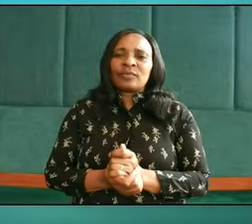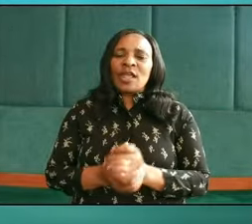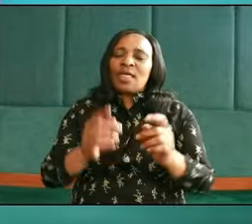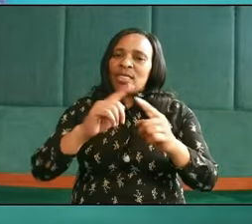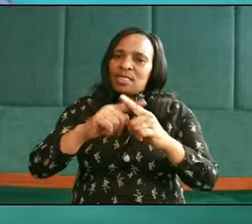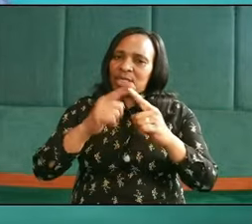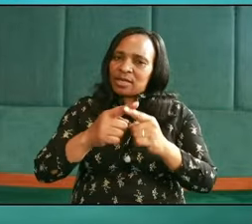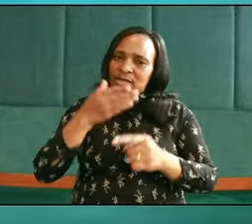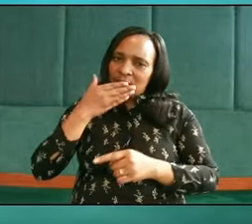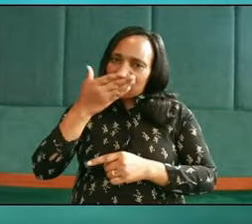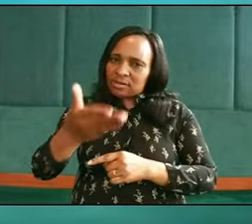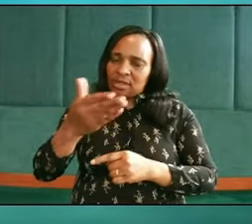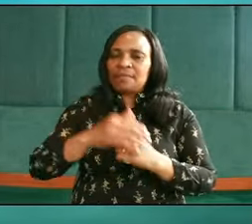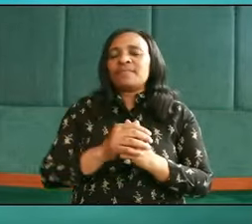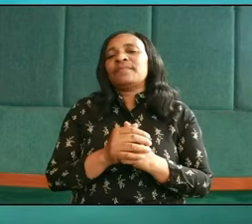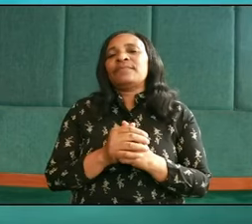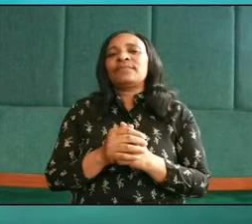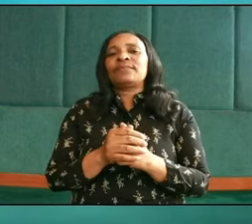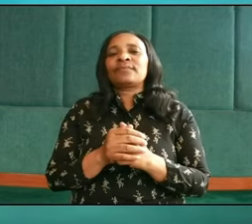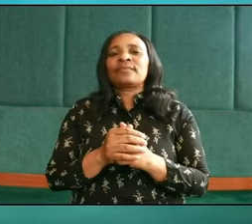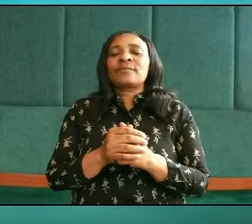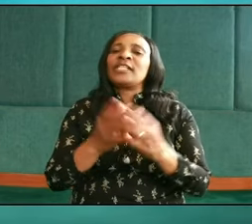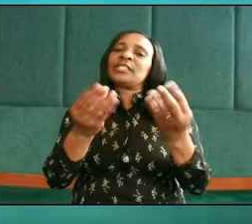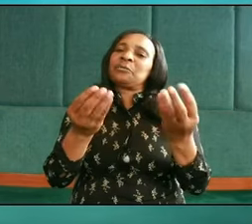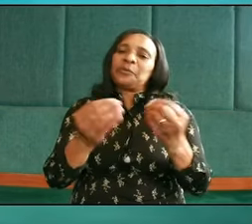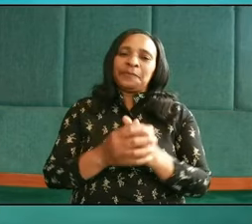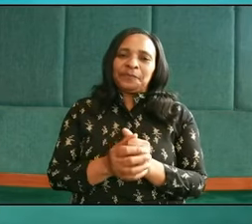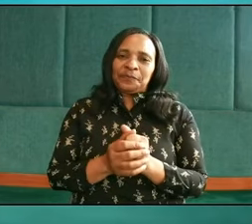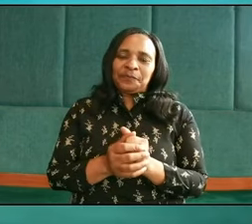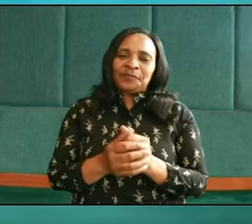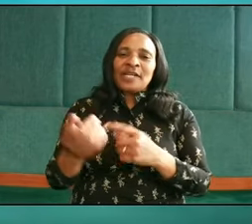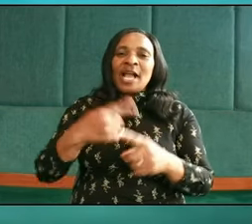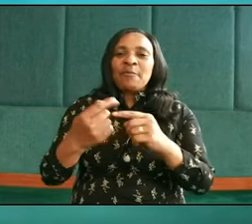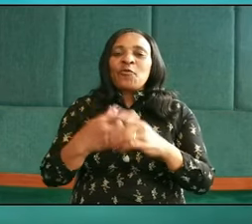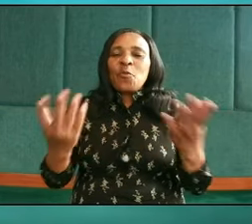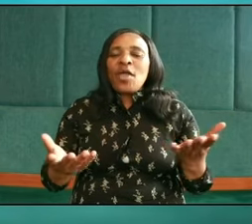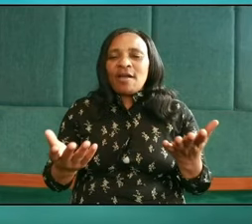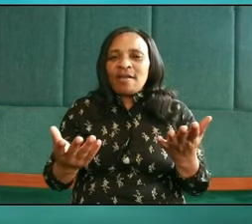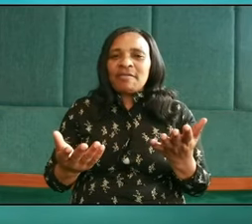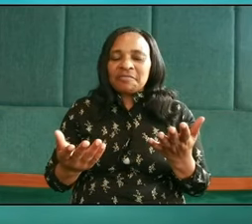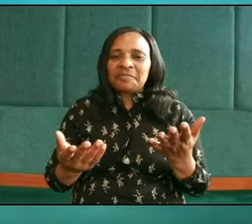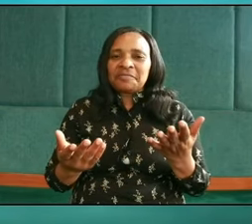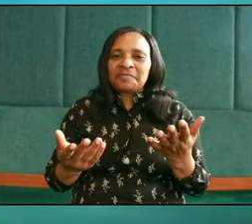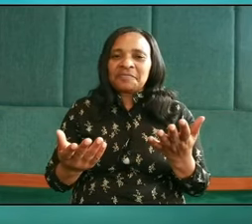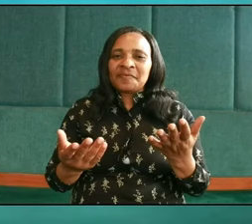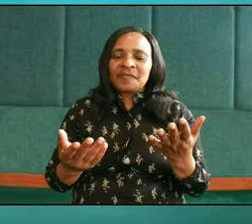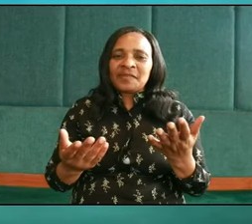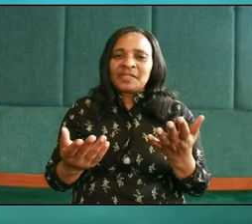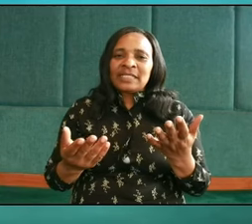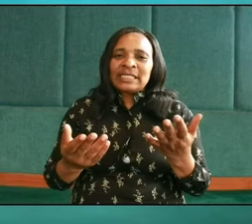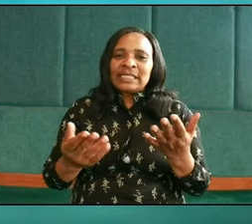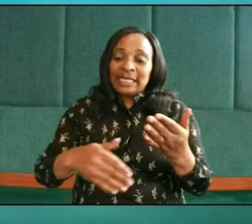Then the answer is very simple. The answer is coming from the text. And it's